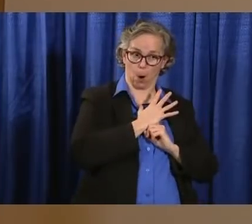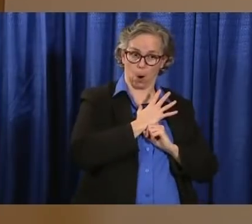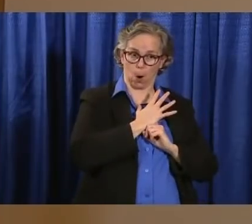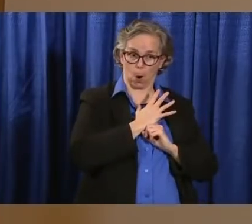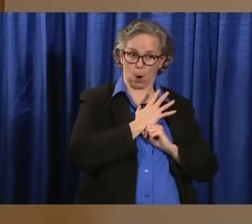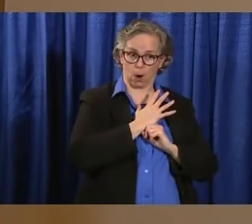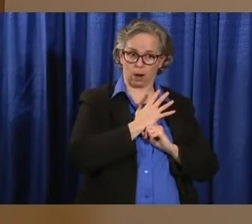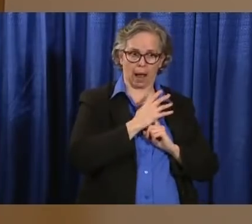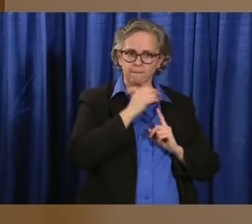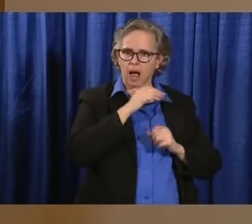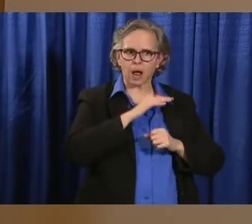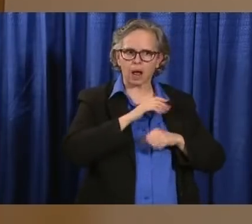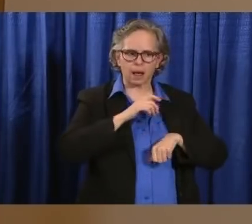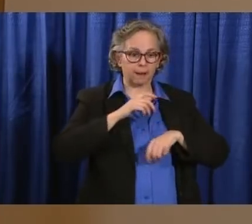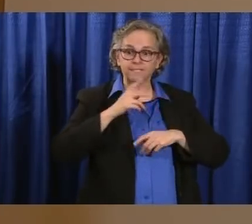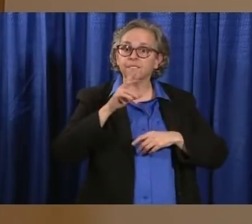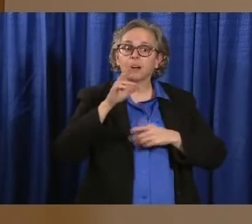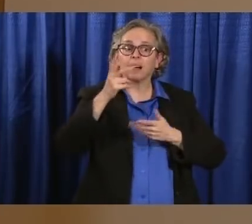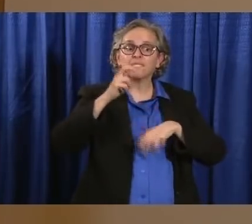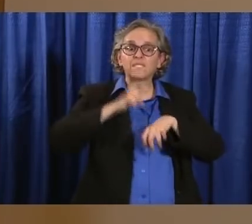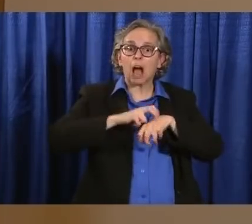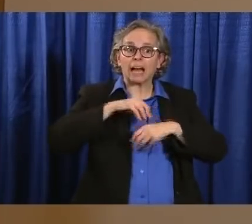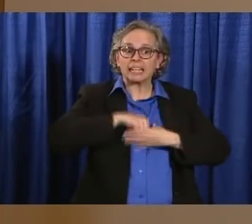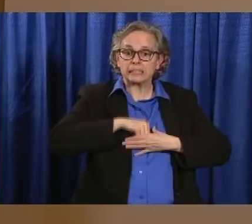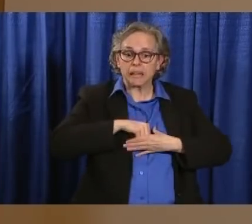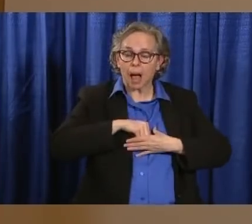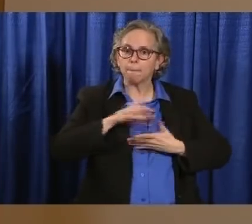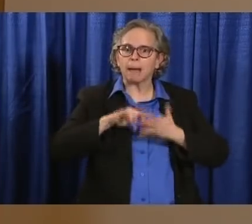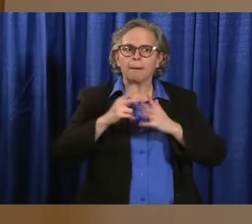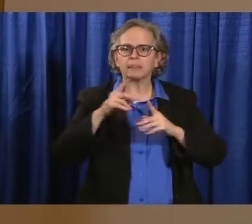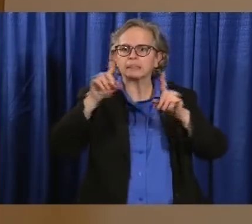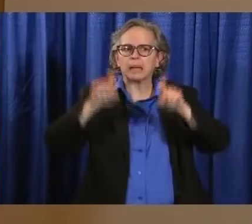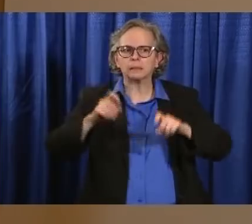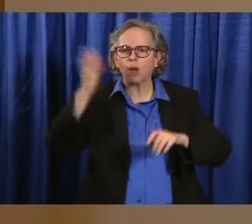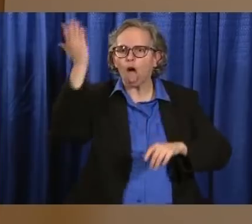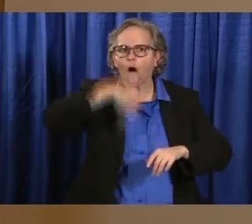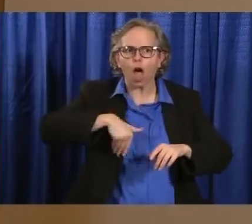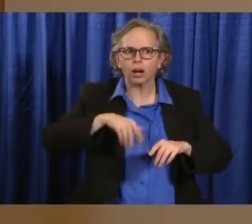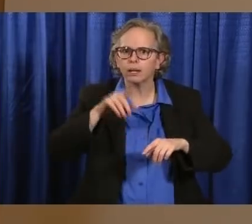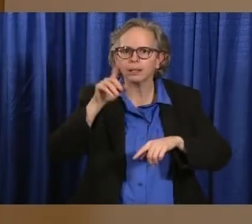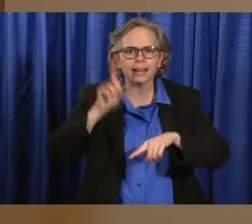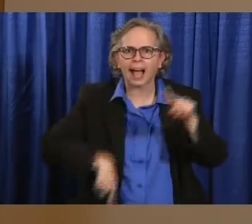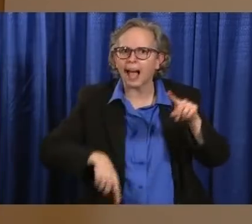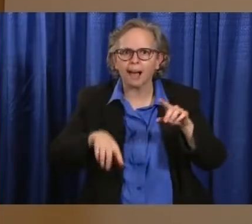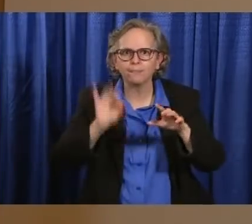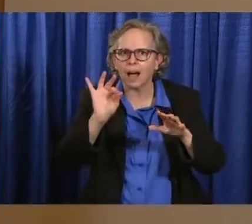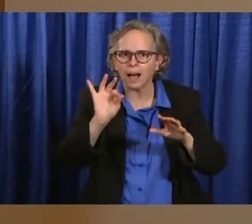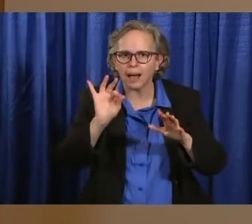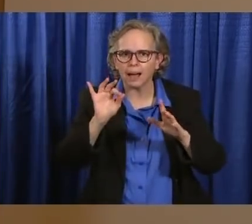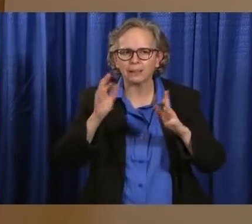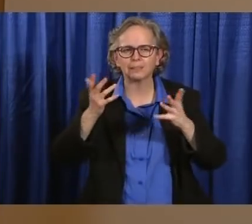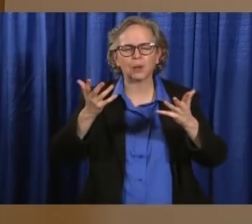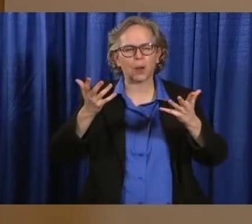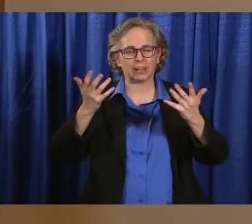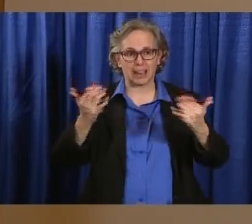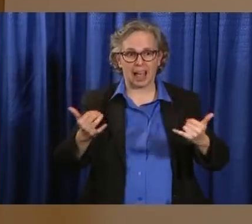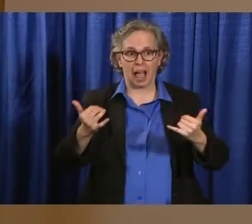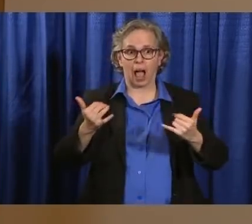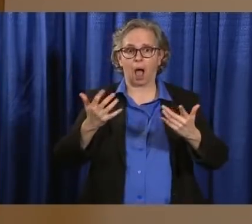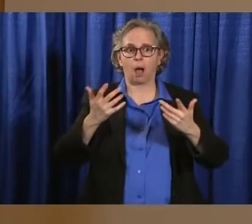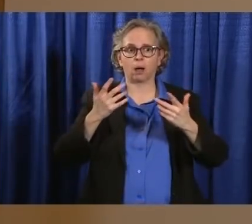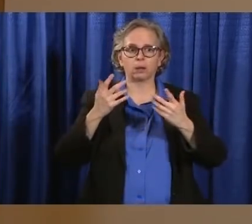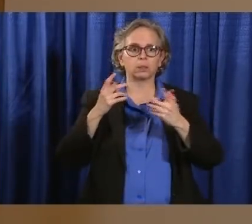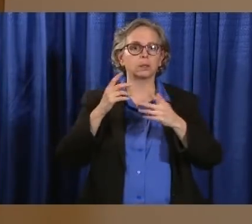be detected. And similarly, we are now using clinical guidance more than testing because we don't have it